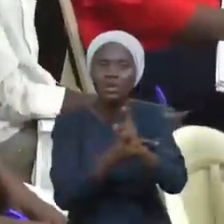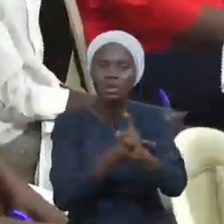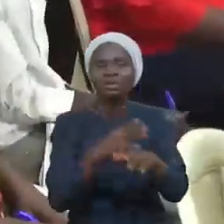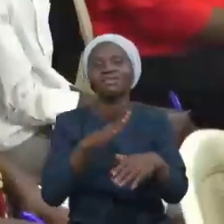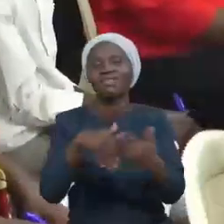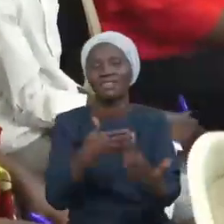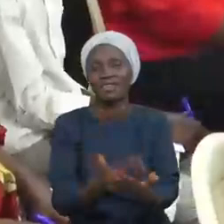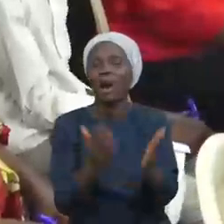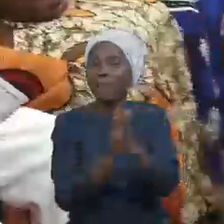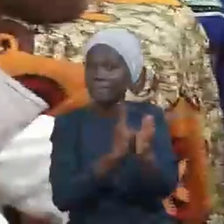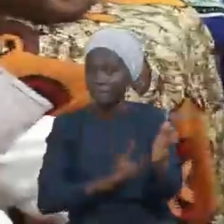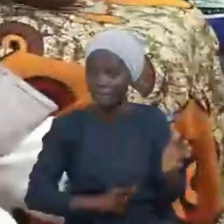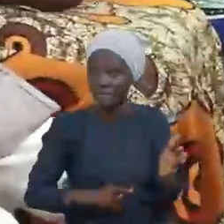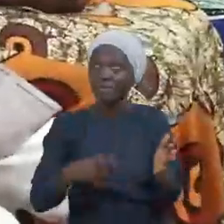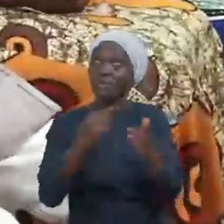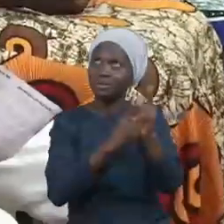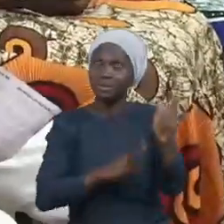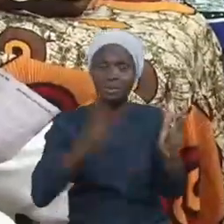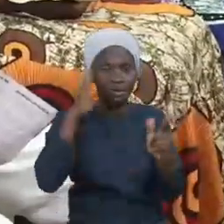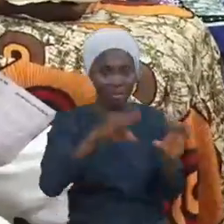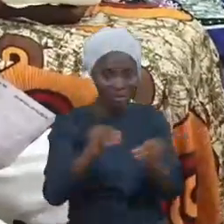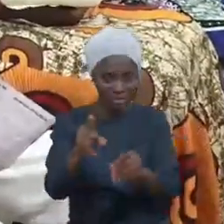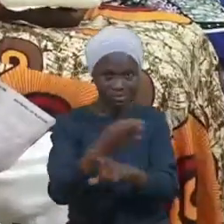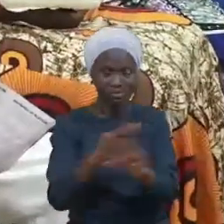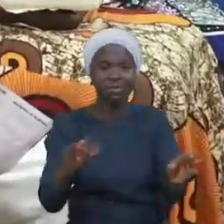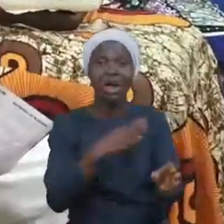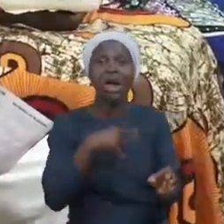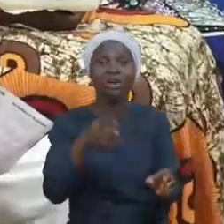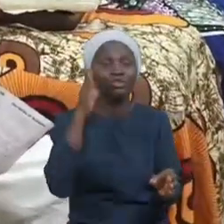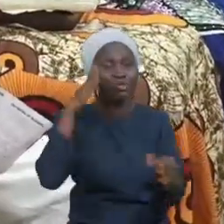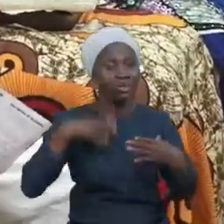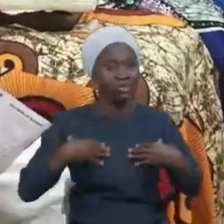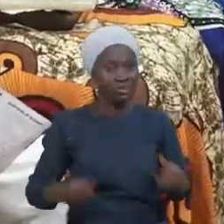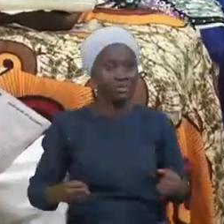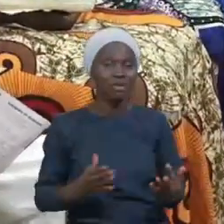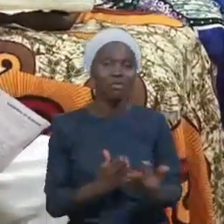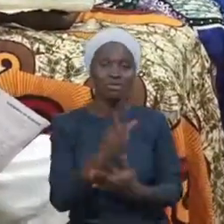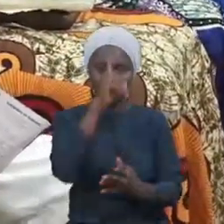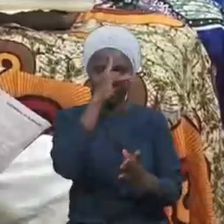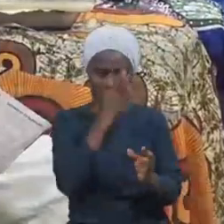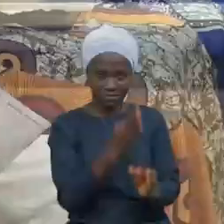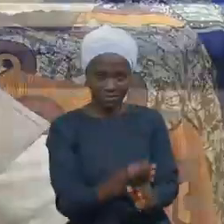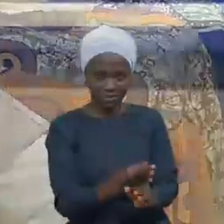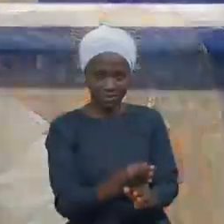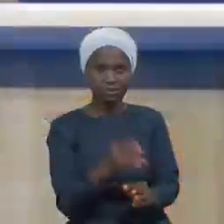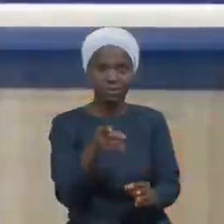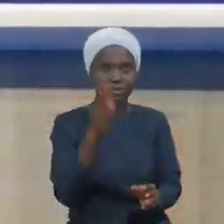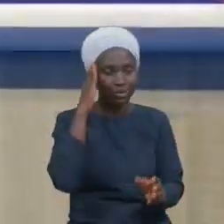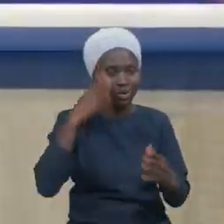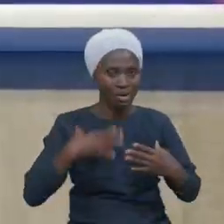He will set you free. And you will recover through faith. You recover